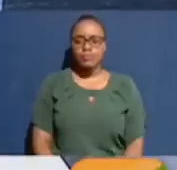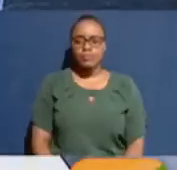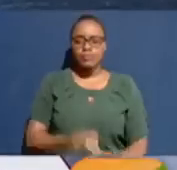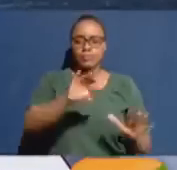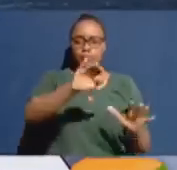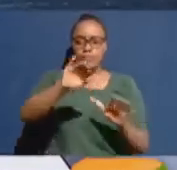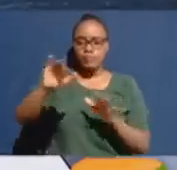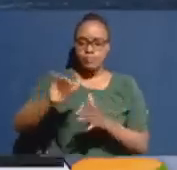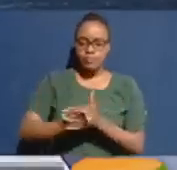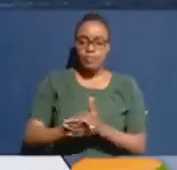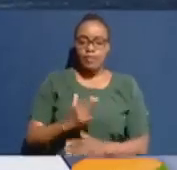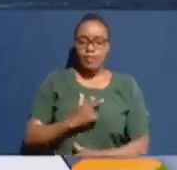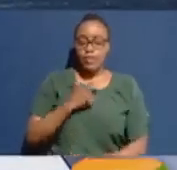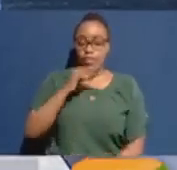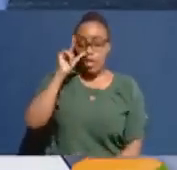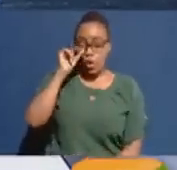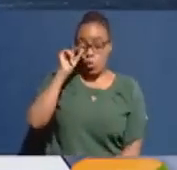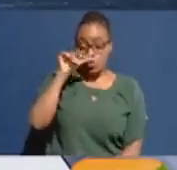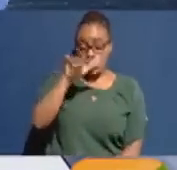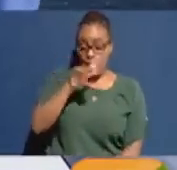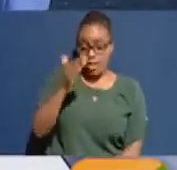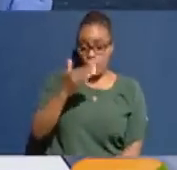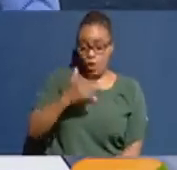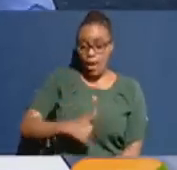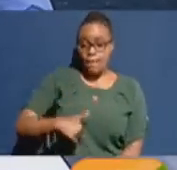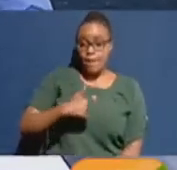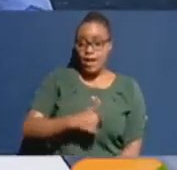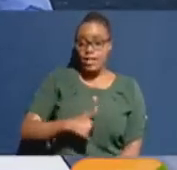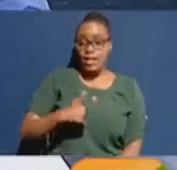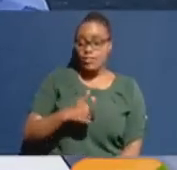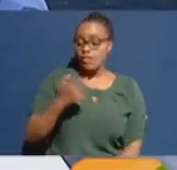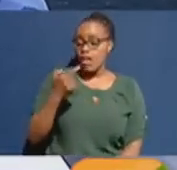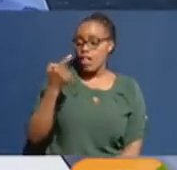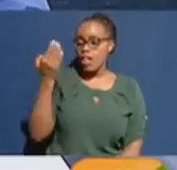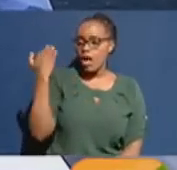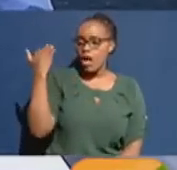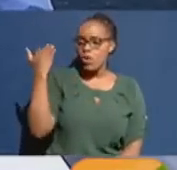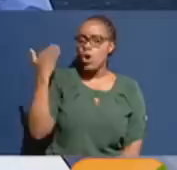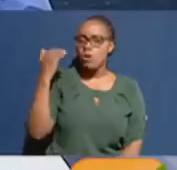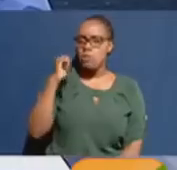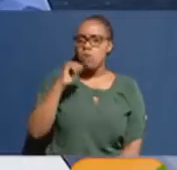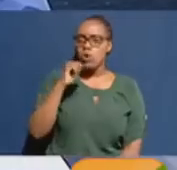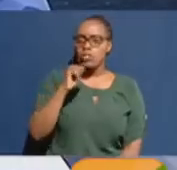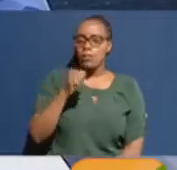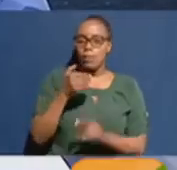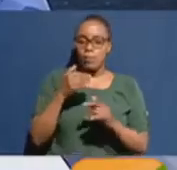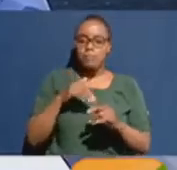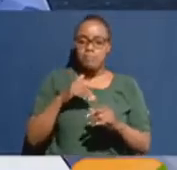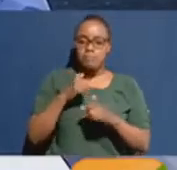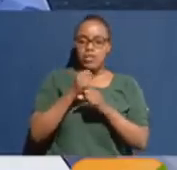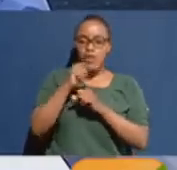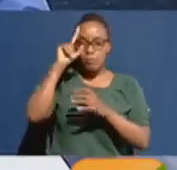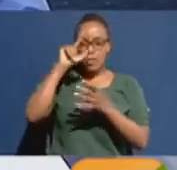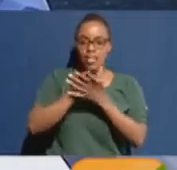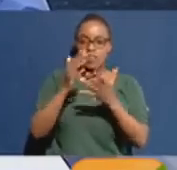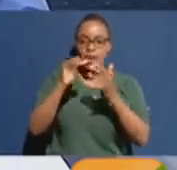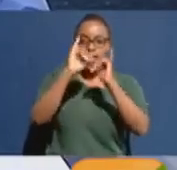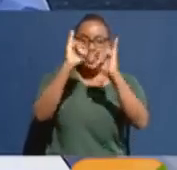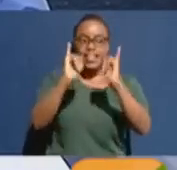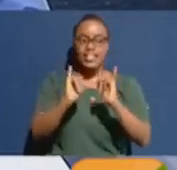Now, a visit to the coastal town of Malindi in yesteryears would easily sway you to believing that you are in